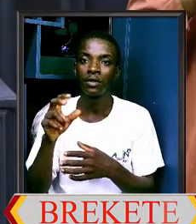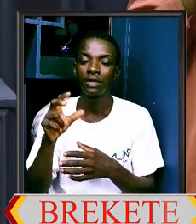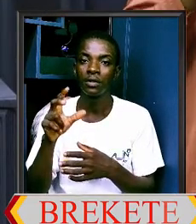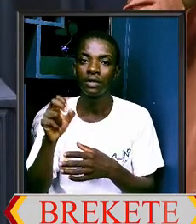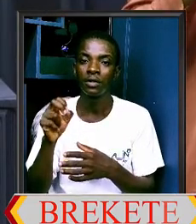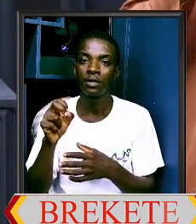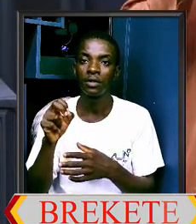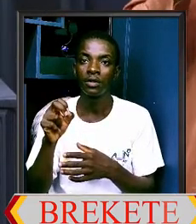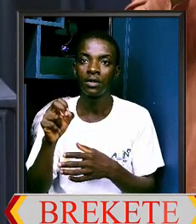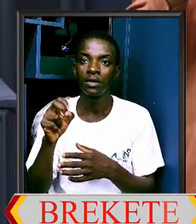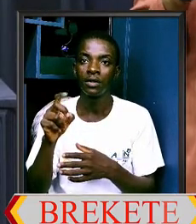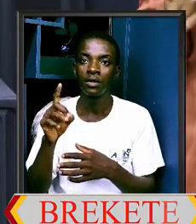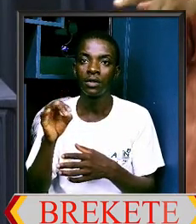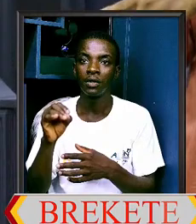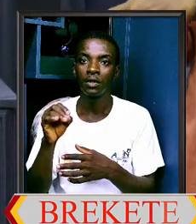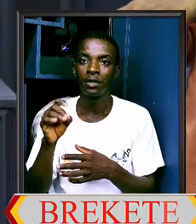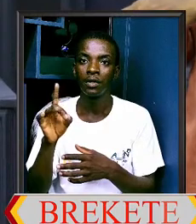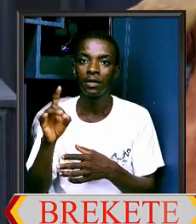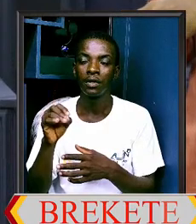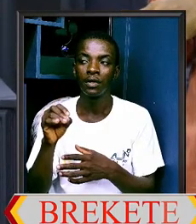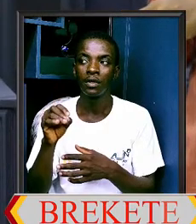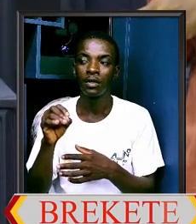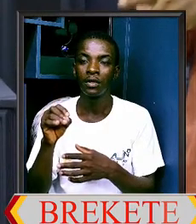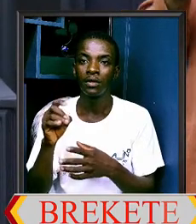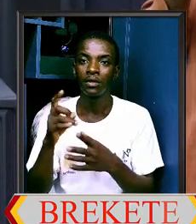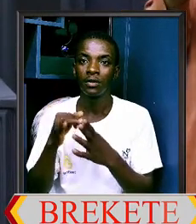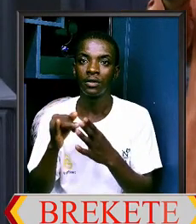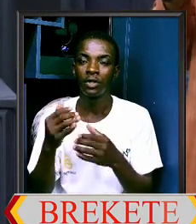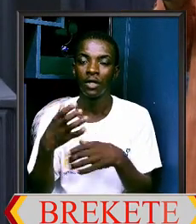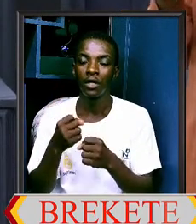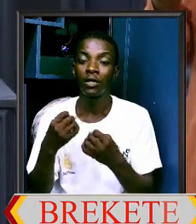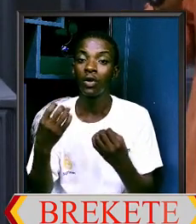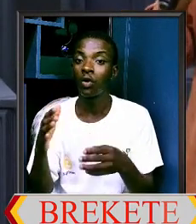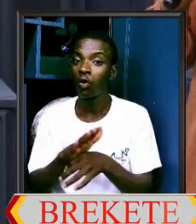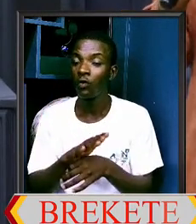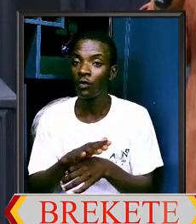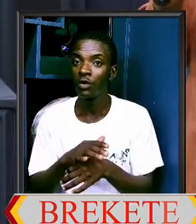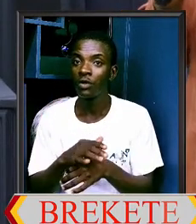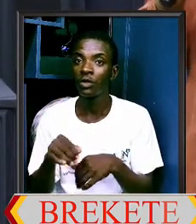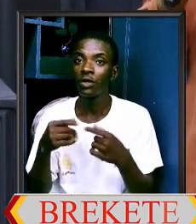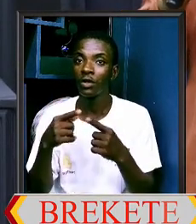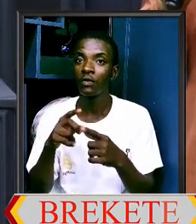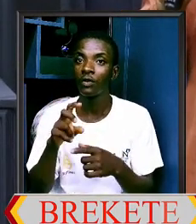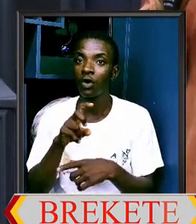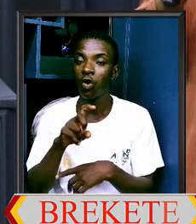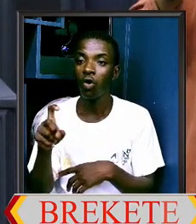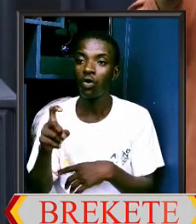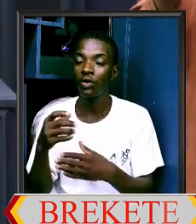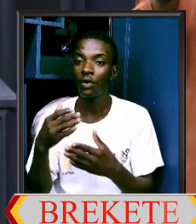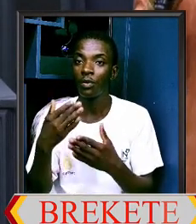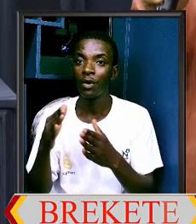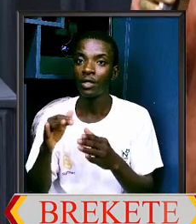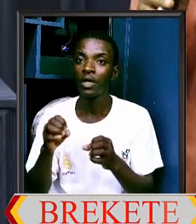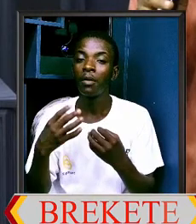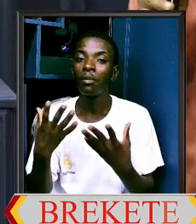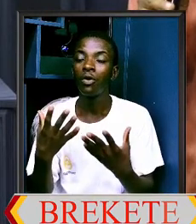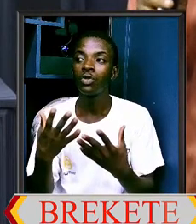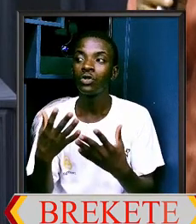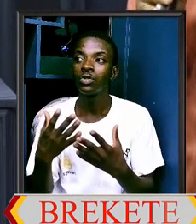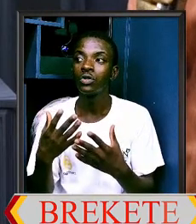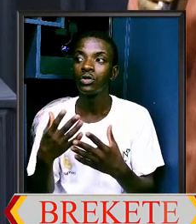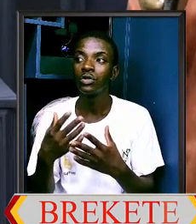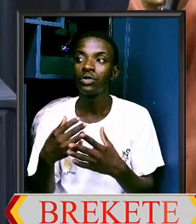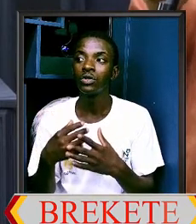sir. Mm-hmm. When I get them plenty now? Yes, sir. When I go give me 100 bucks. Okay. How sir. Much are they